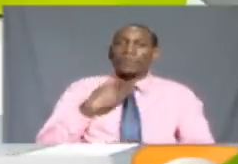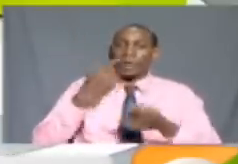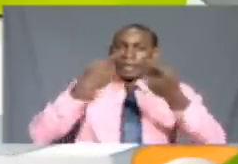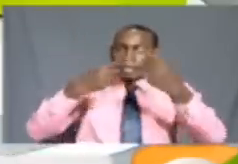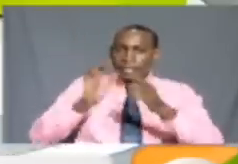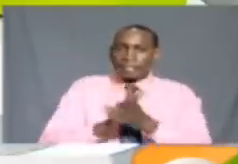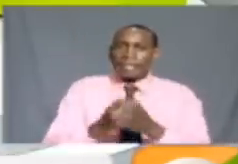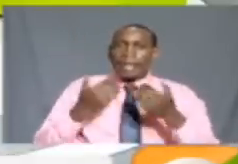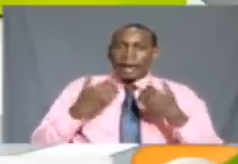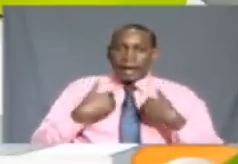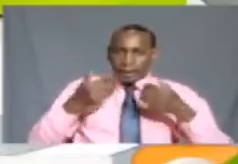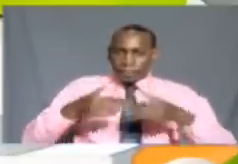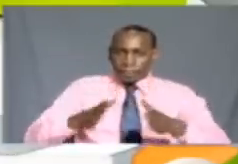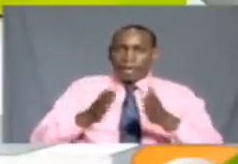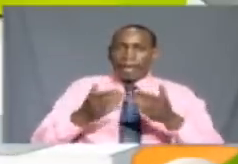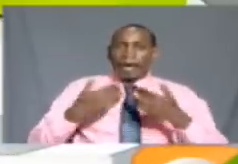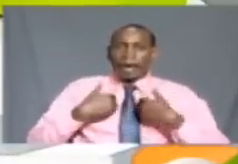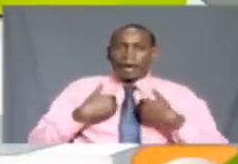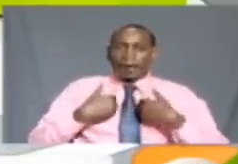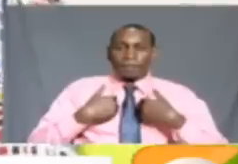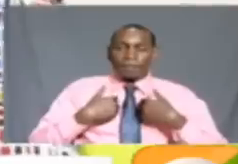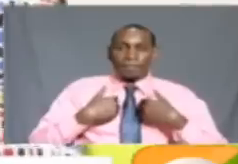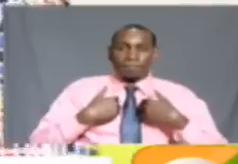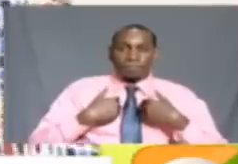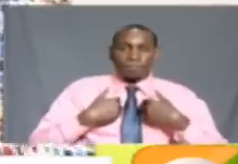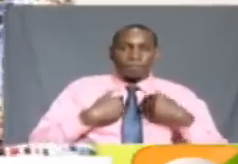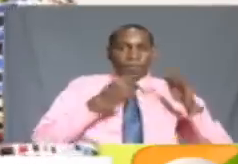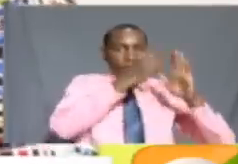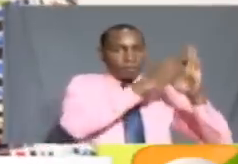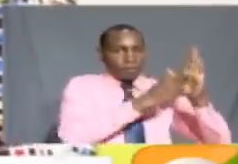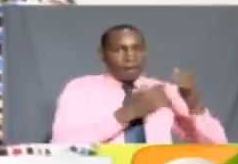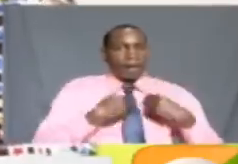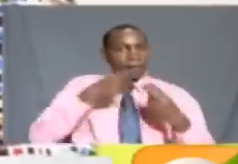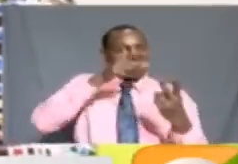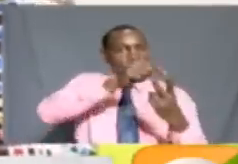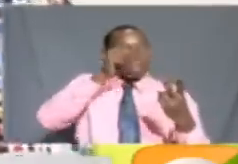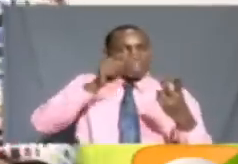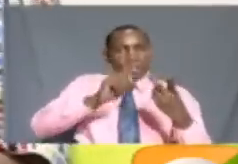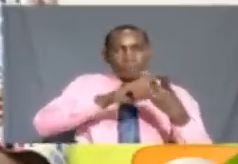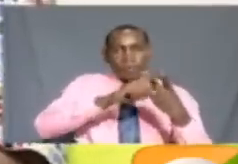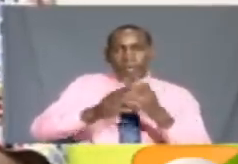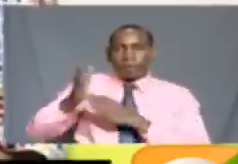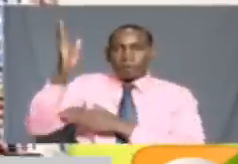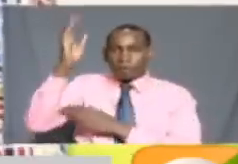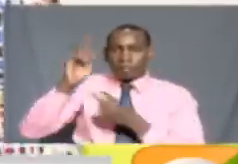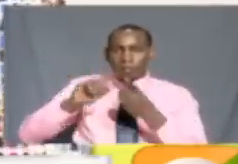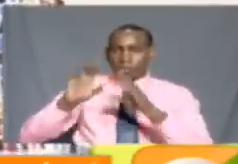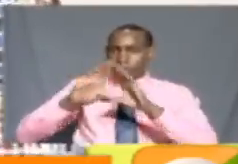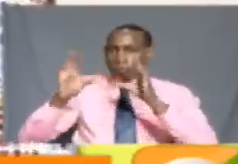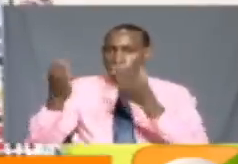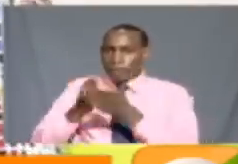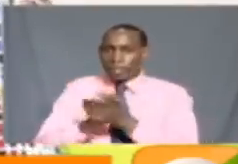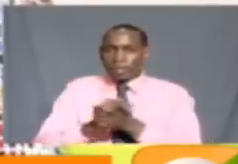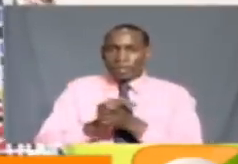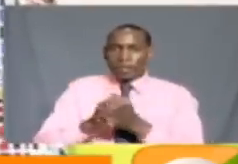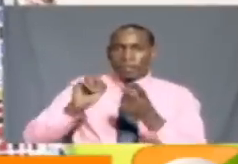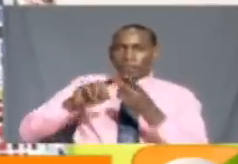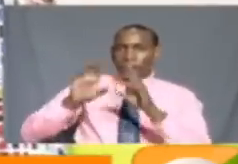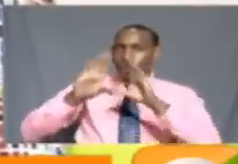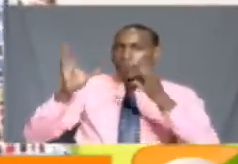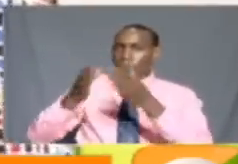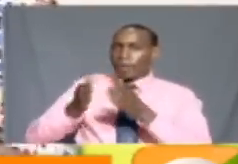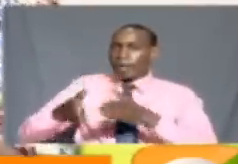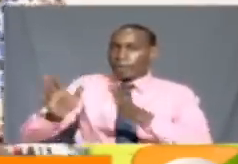there's a roadmap, there's a way of doing it. And so it's a choice. You either choose God's way or use the world's way. Now, if you use the world's way, it leads to